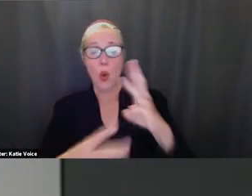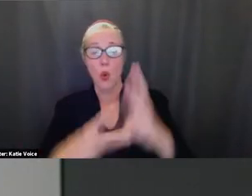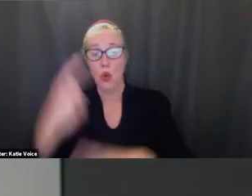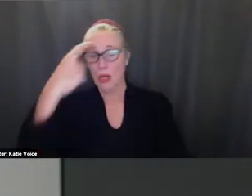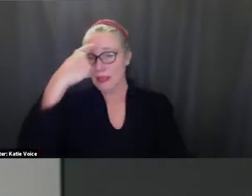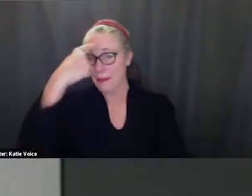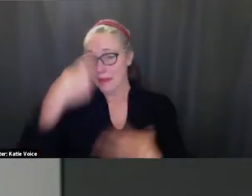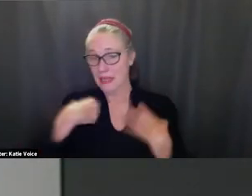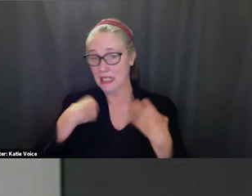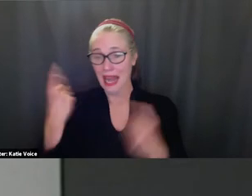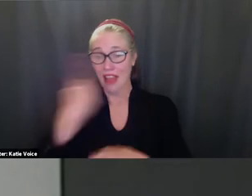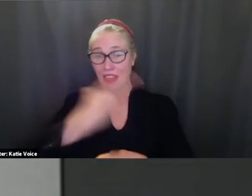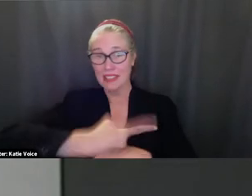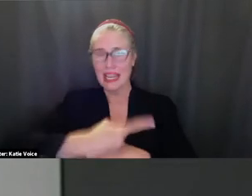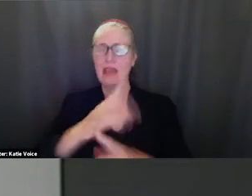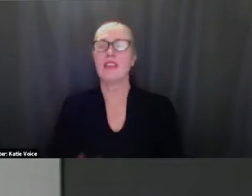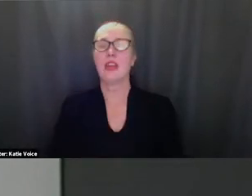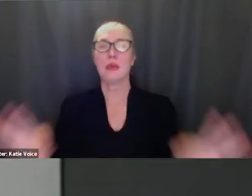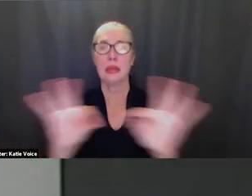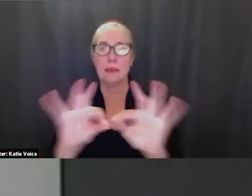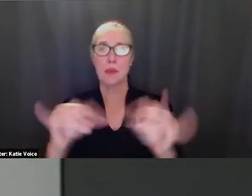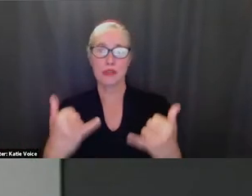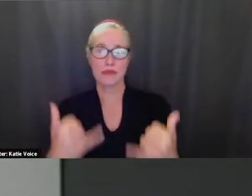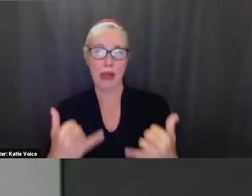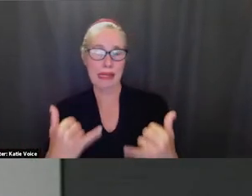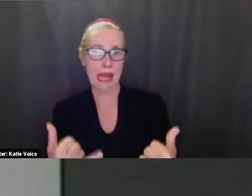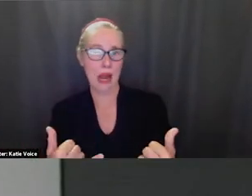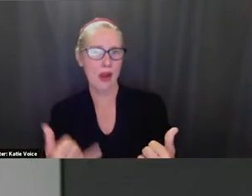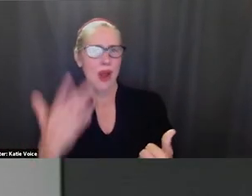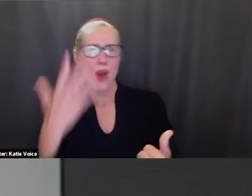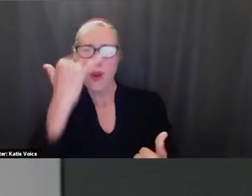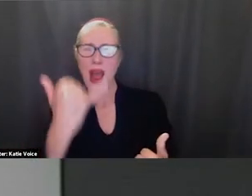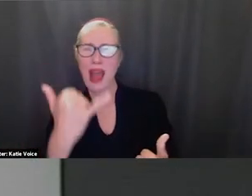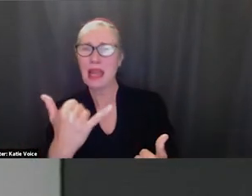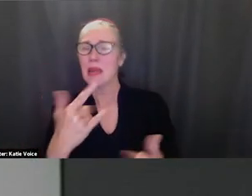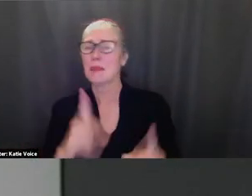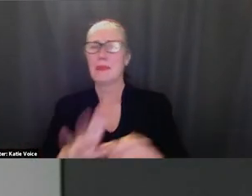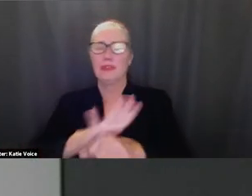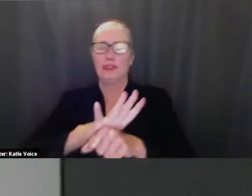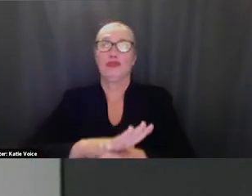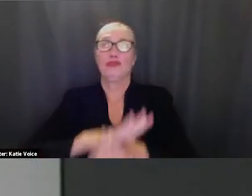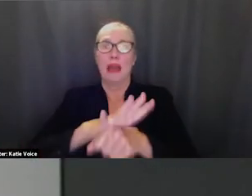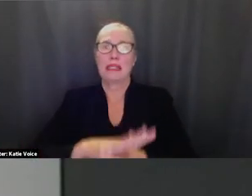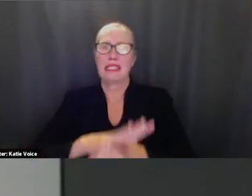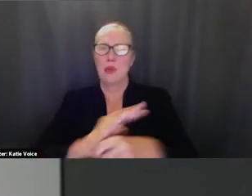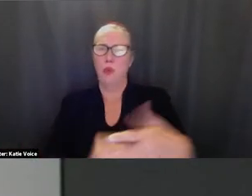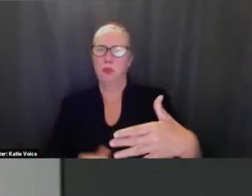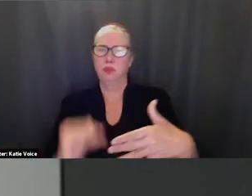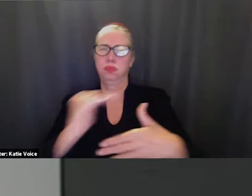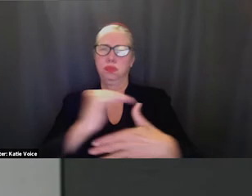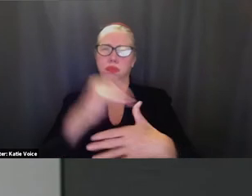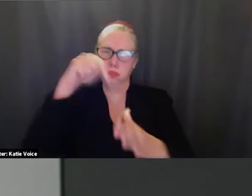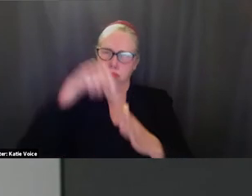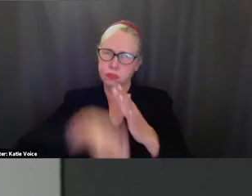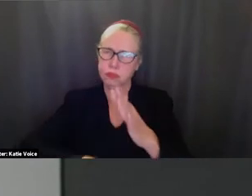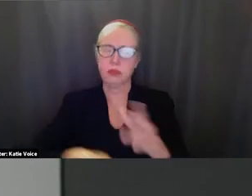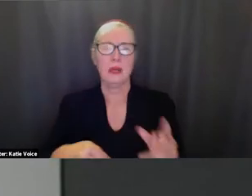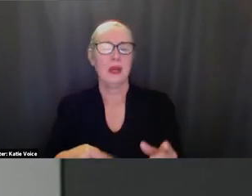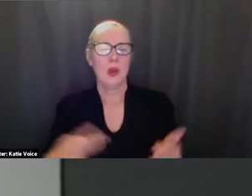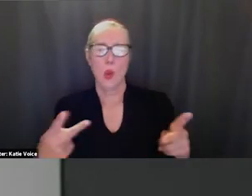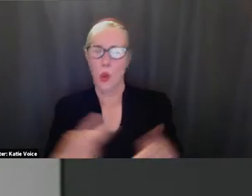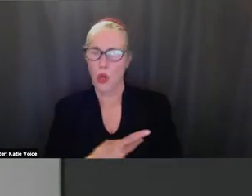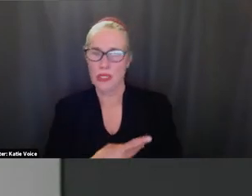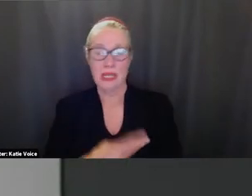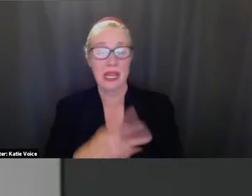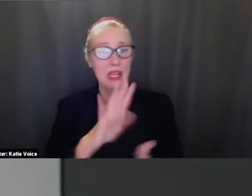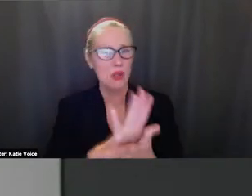is especially important now stress is at an all-time high that i see in schools i mean we're in